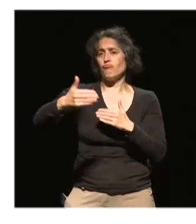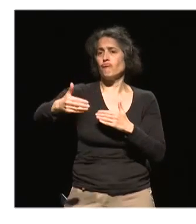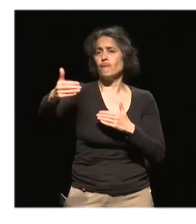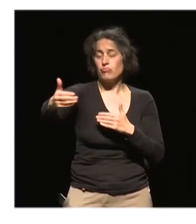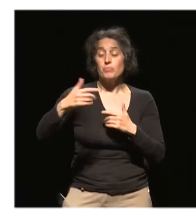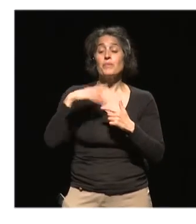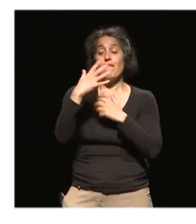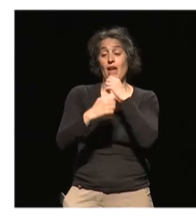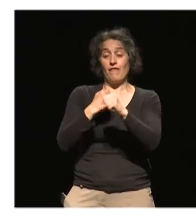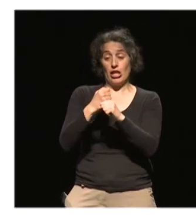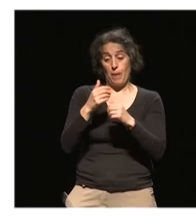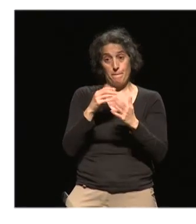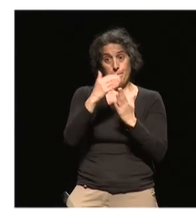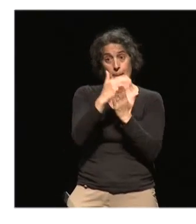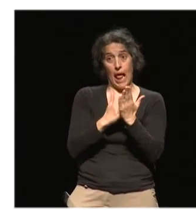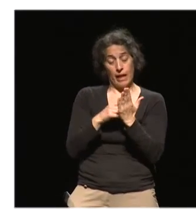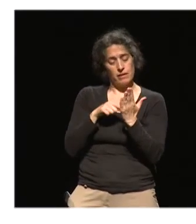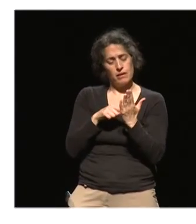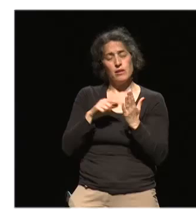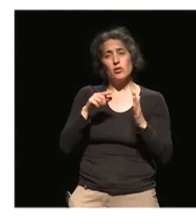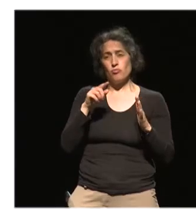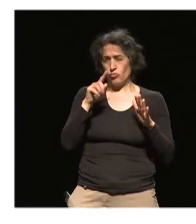that lapses in June